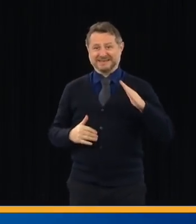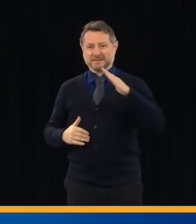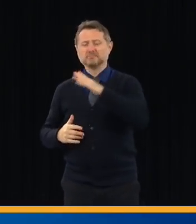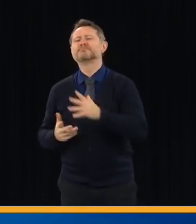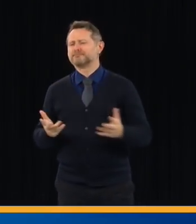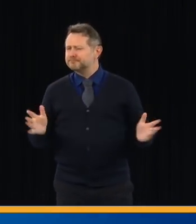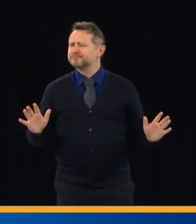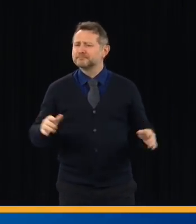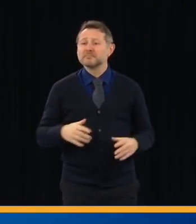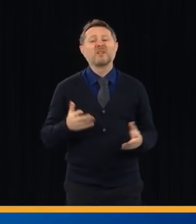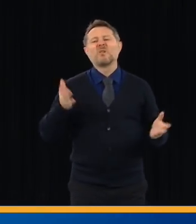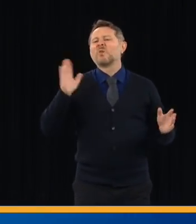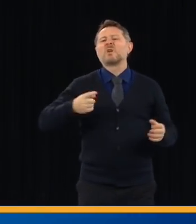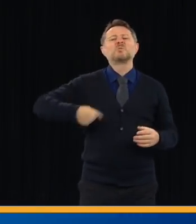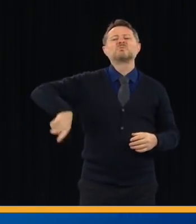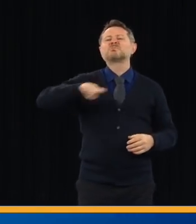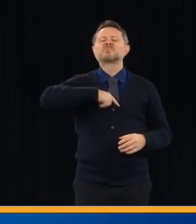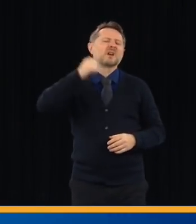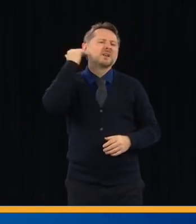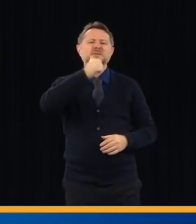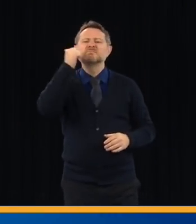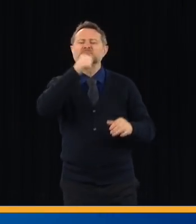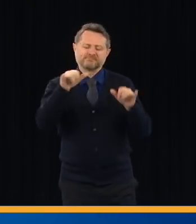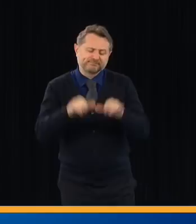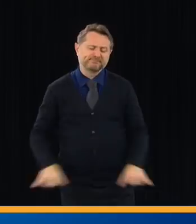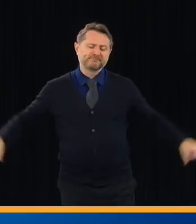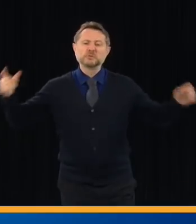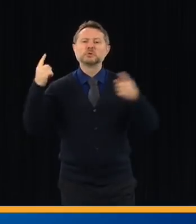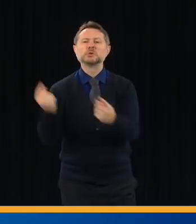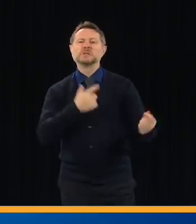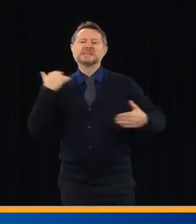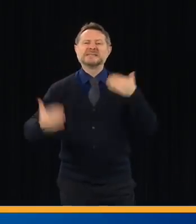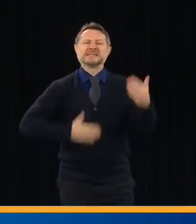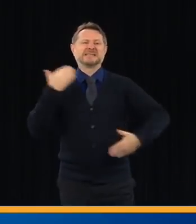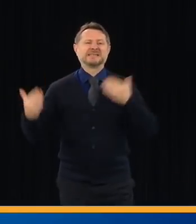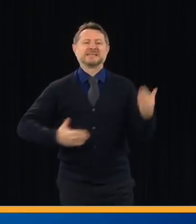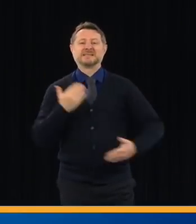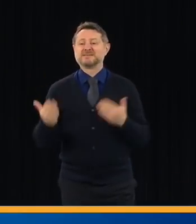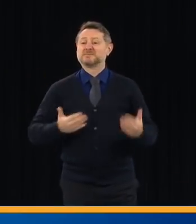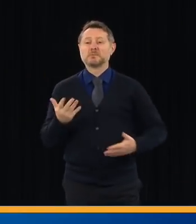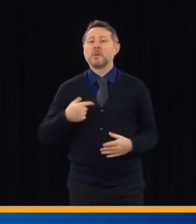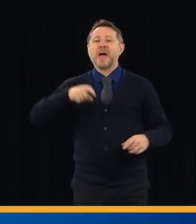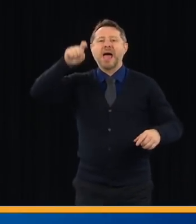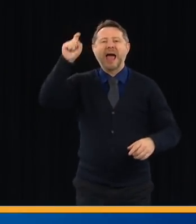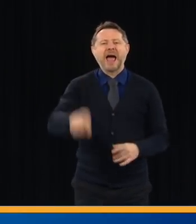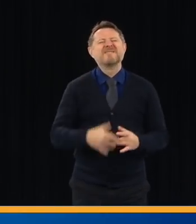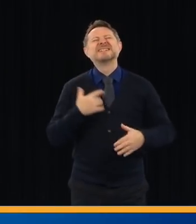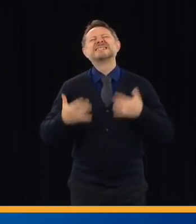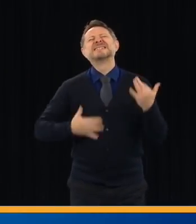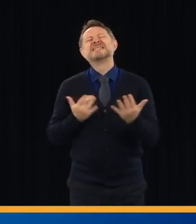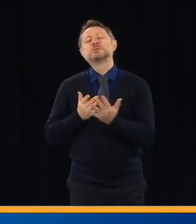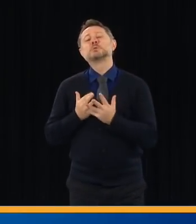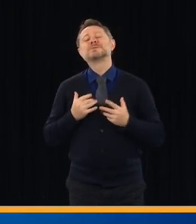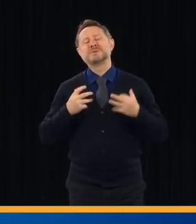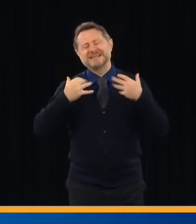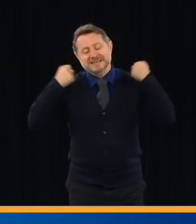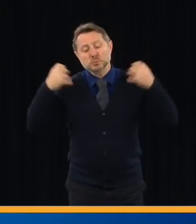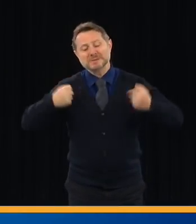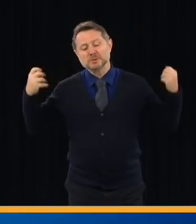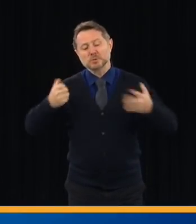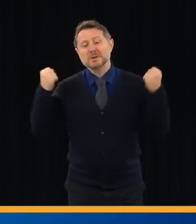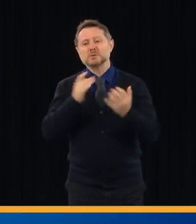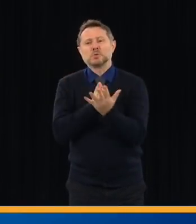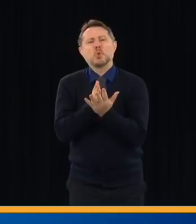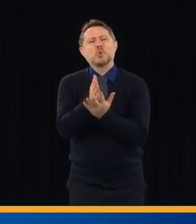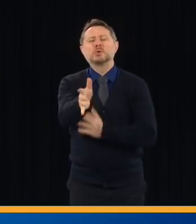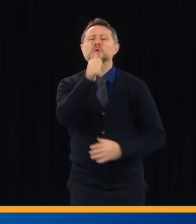And that's where we are. So what do? You have to get through it. You have to get through it. There is no